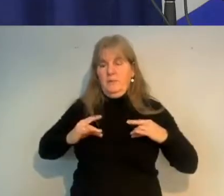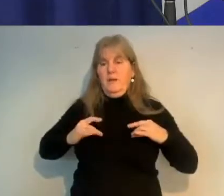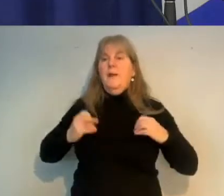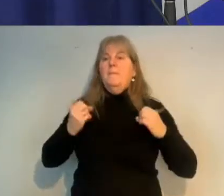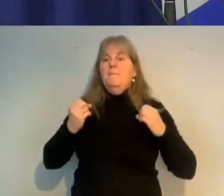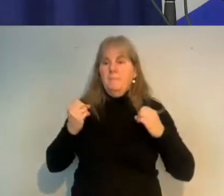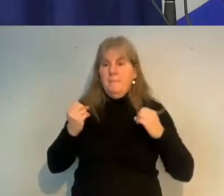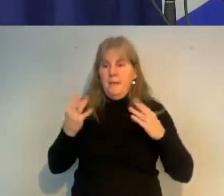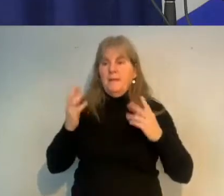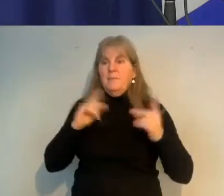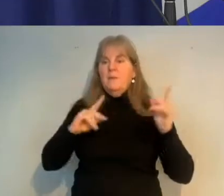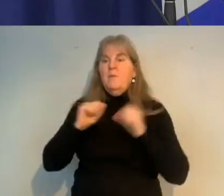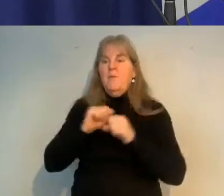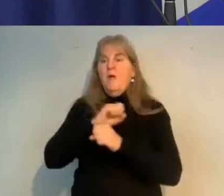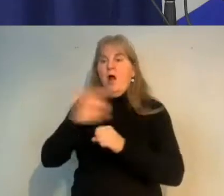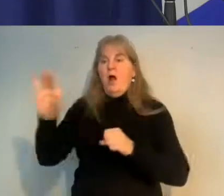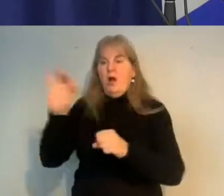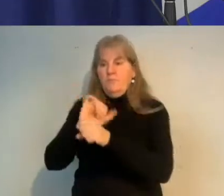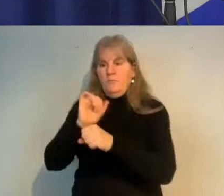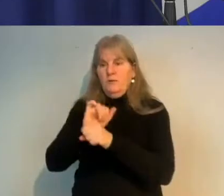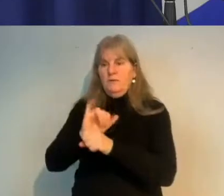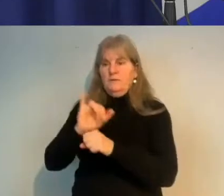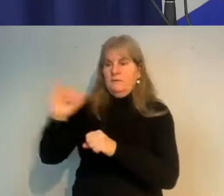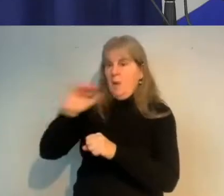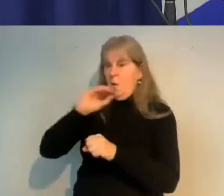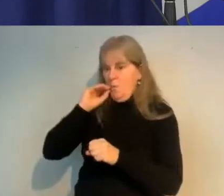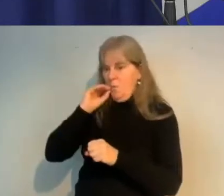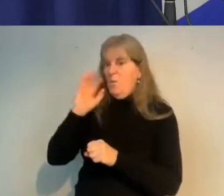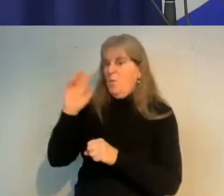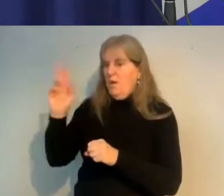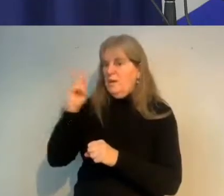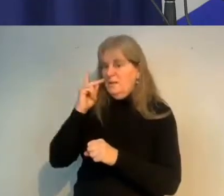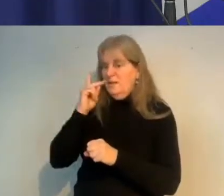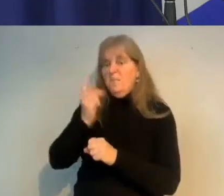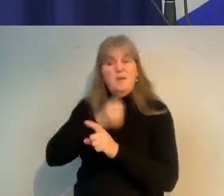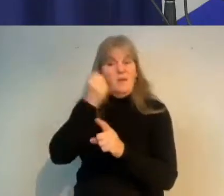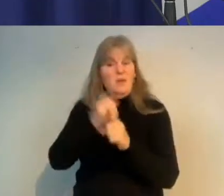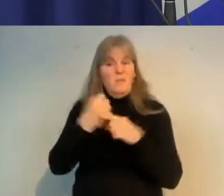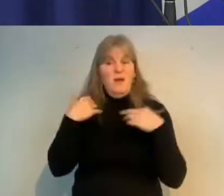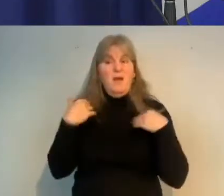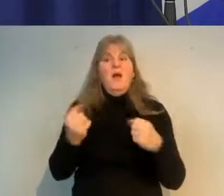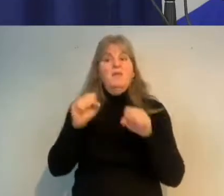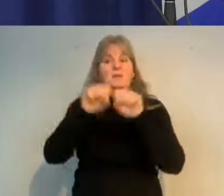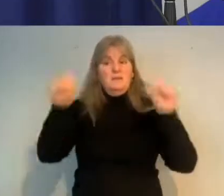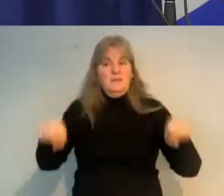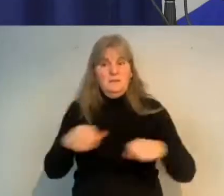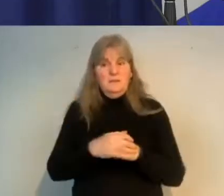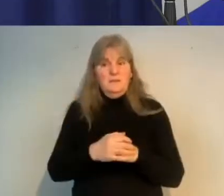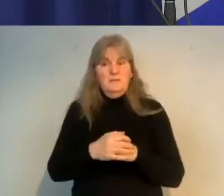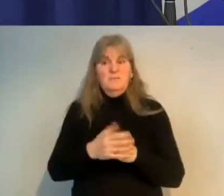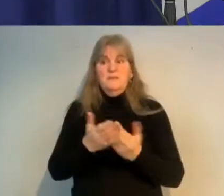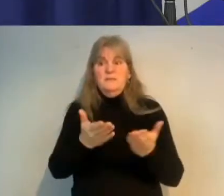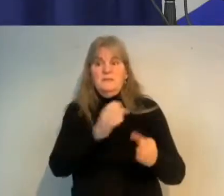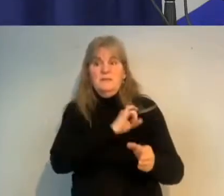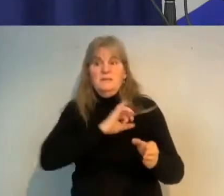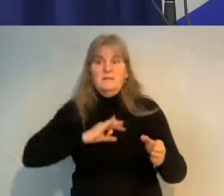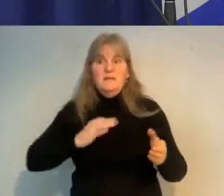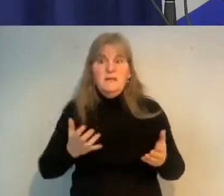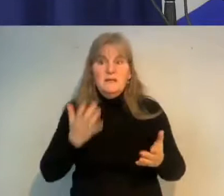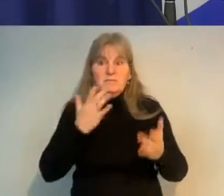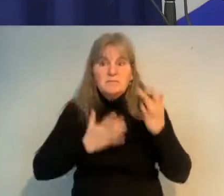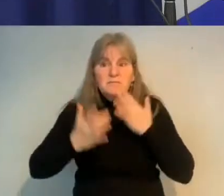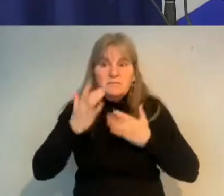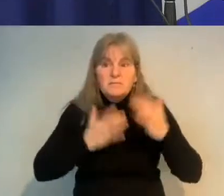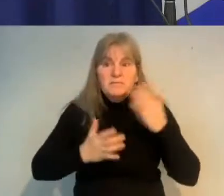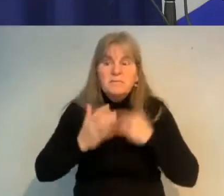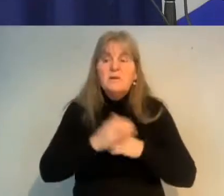waves. This could be hard on the healthcare system for staffing. It could be hard on staffing essential